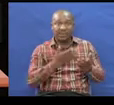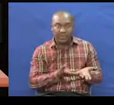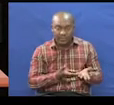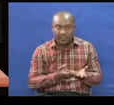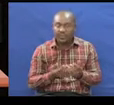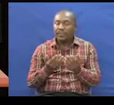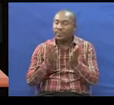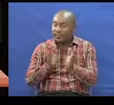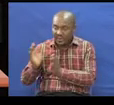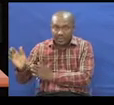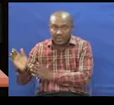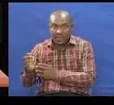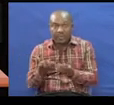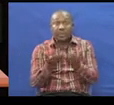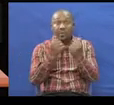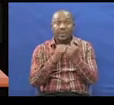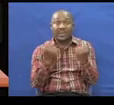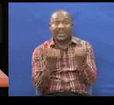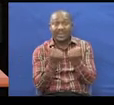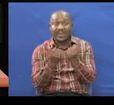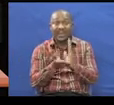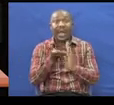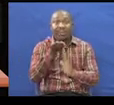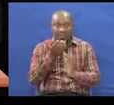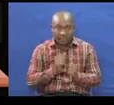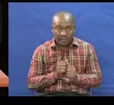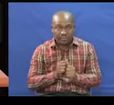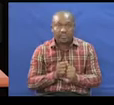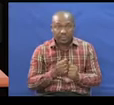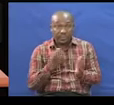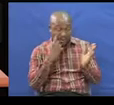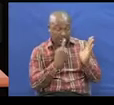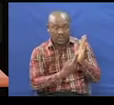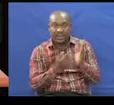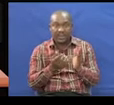Of the preparation of hydrogen in the laboratory.